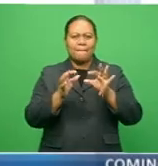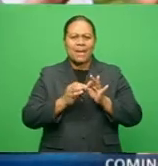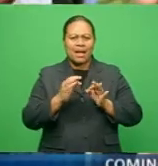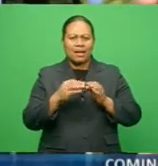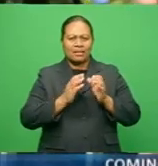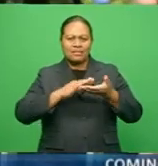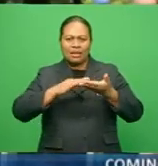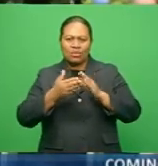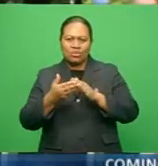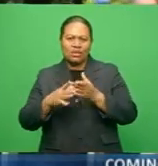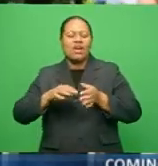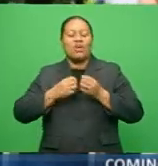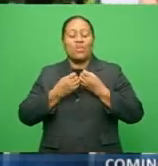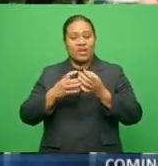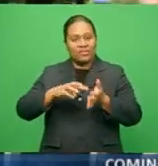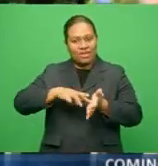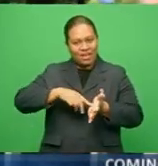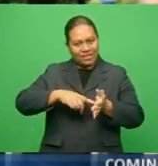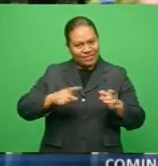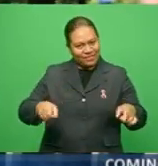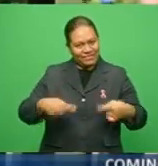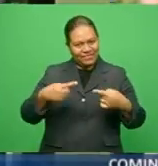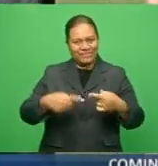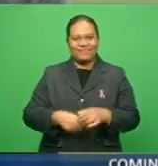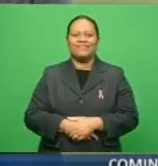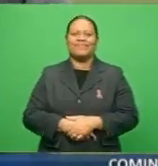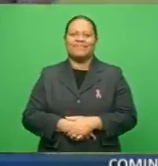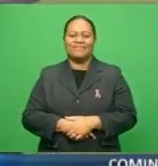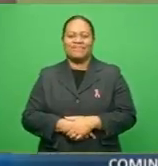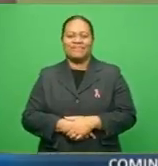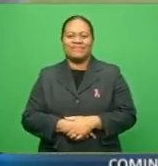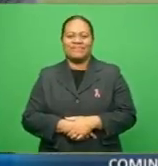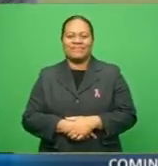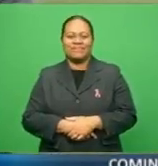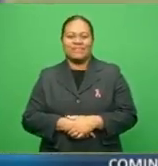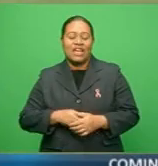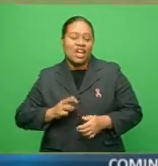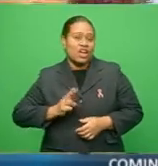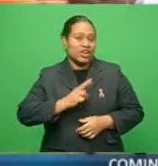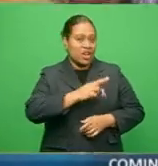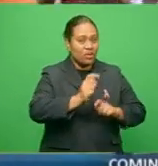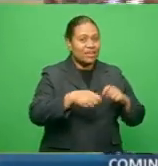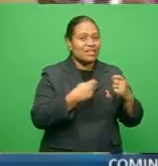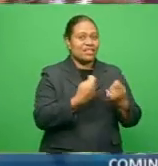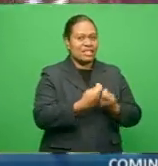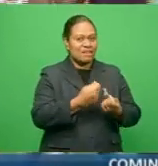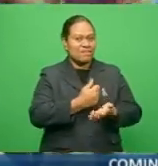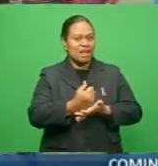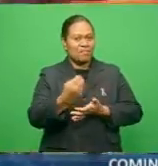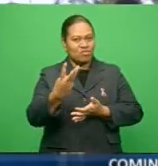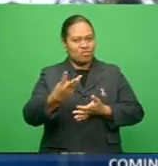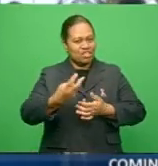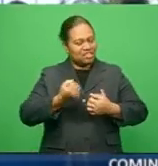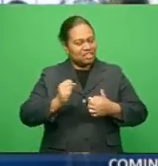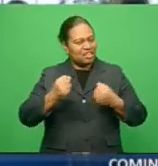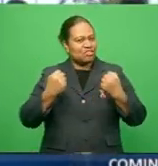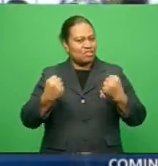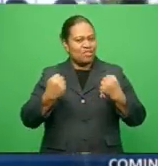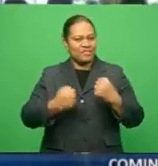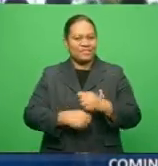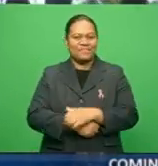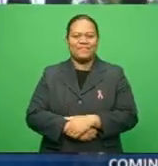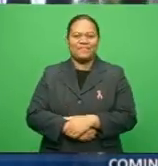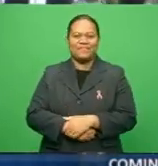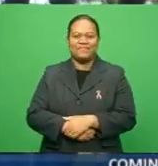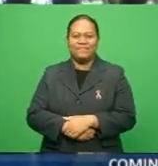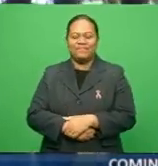Bangasao community ready for NRL Grand Final. And Rewa prop still going strong at 40. This and more